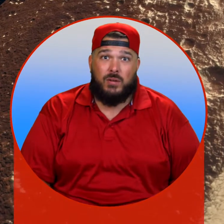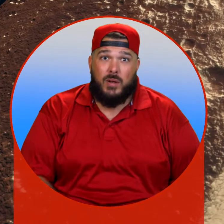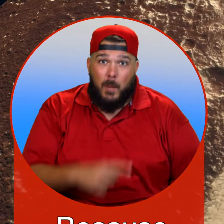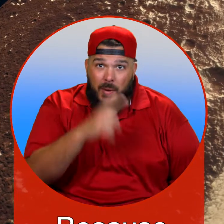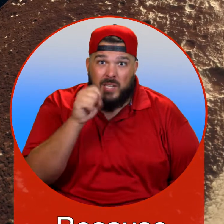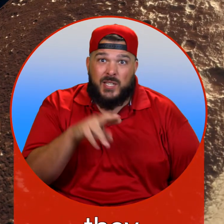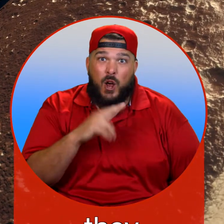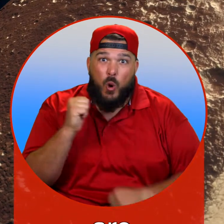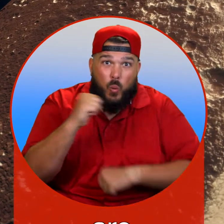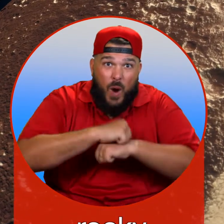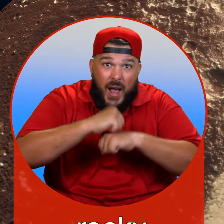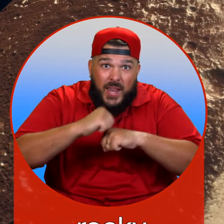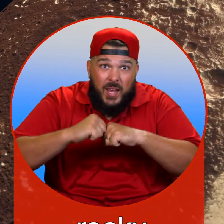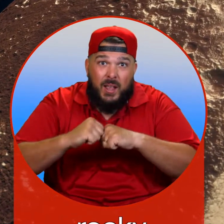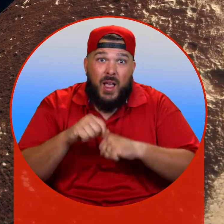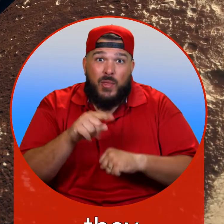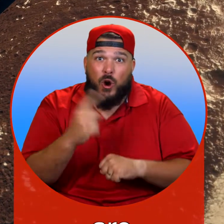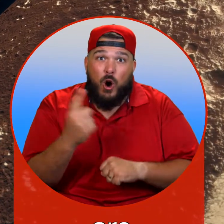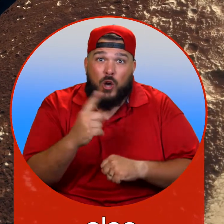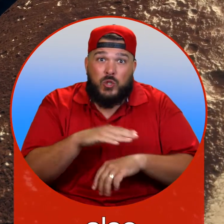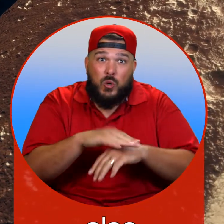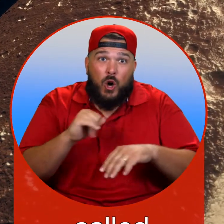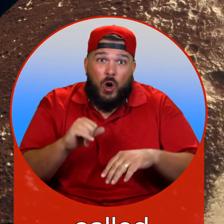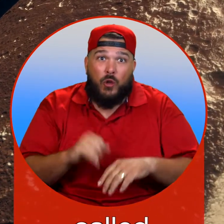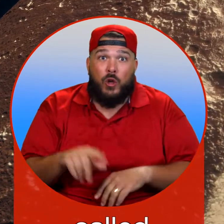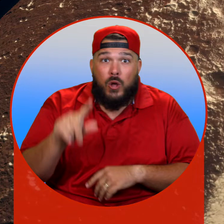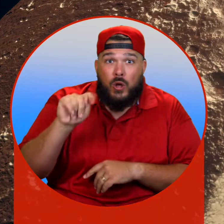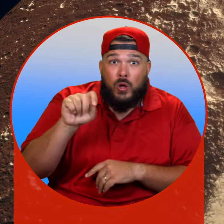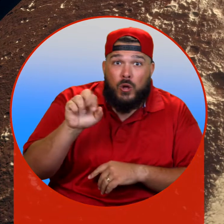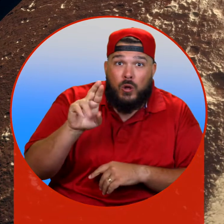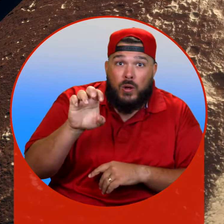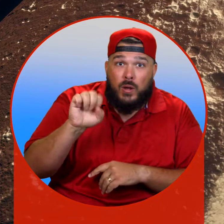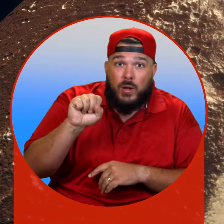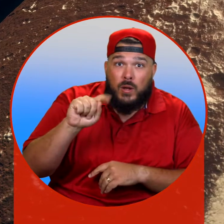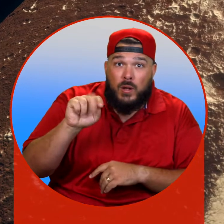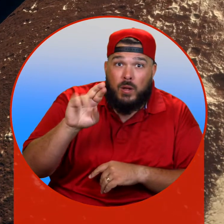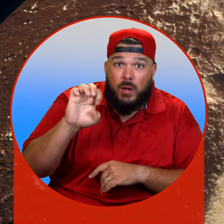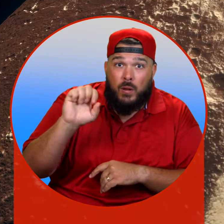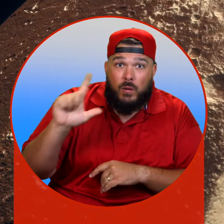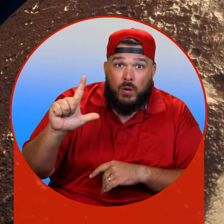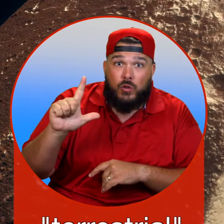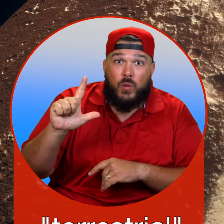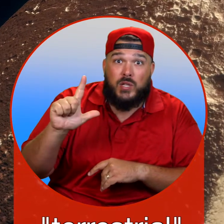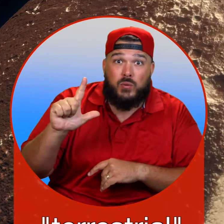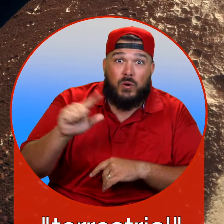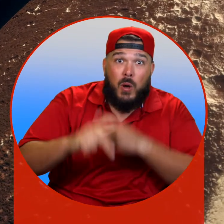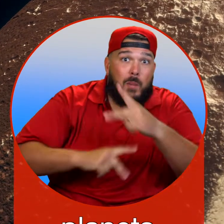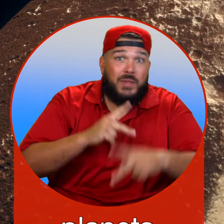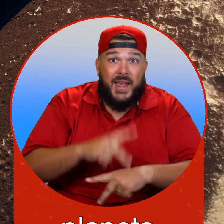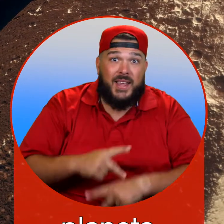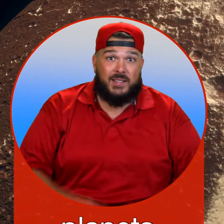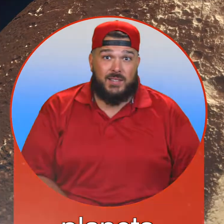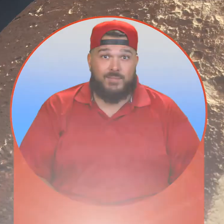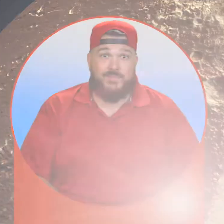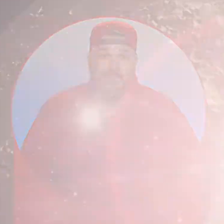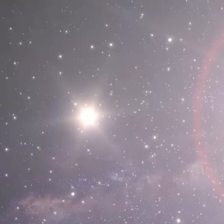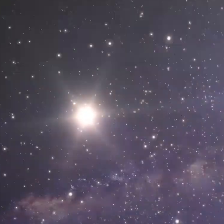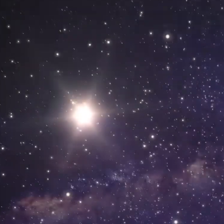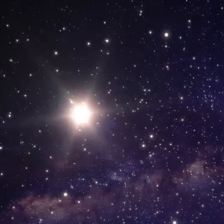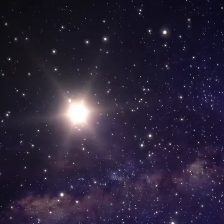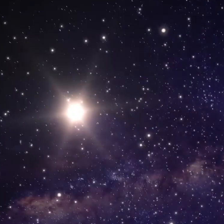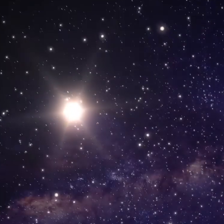because they are rocky they are also called terrestrial planets